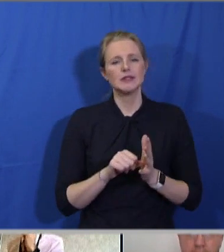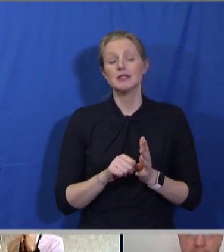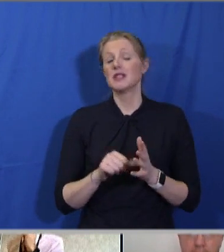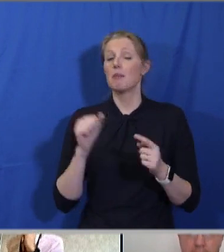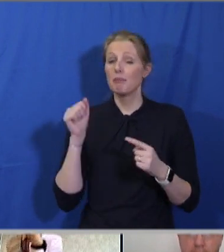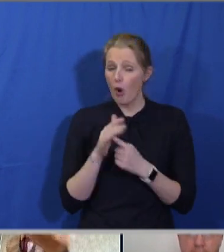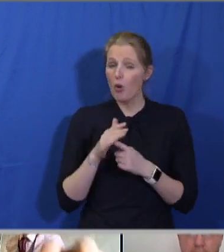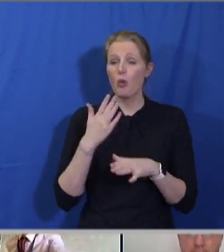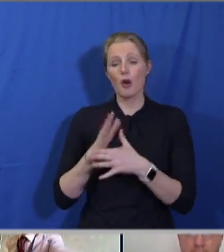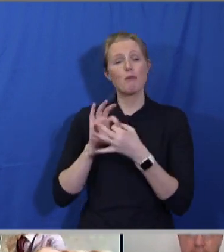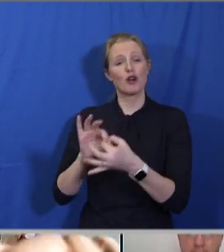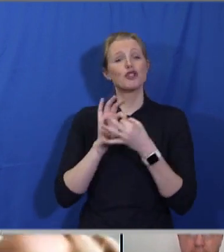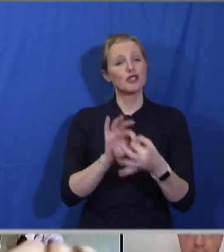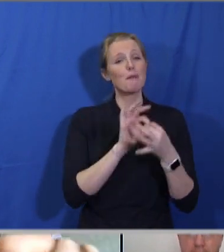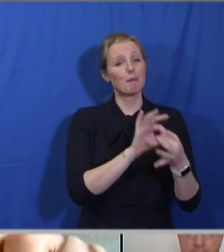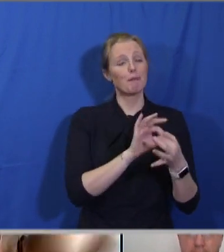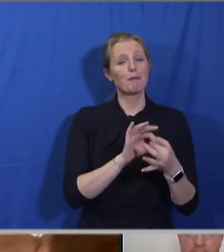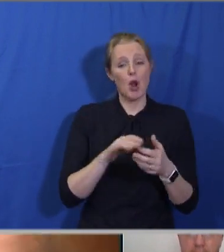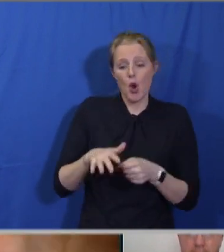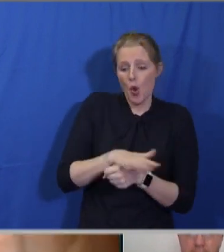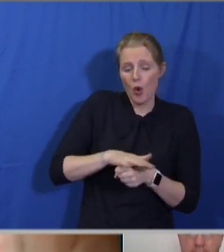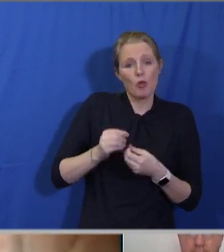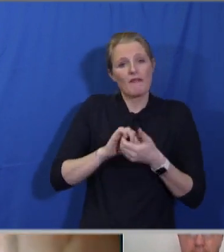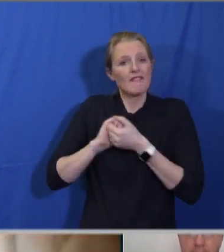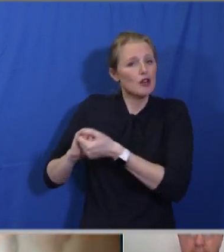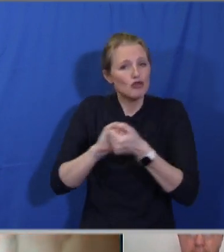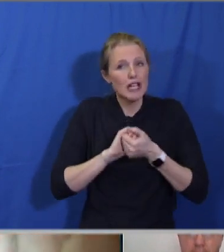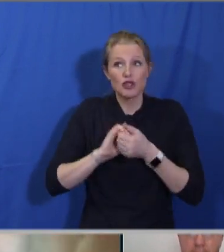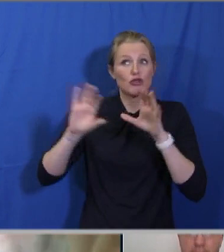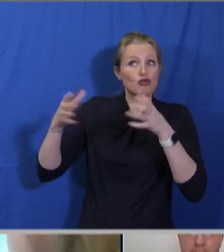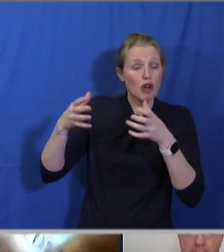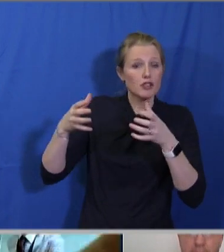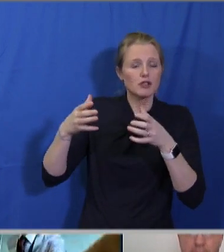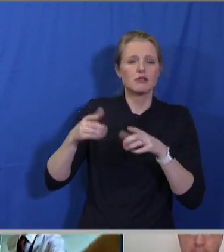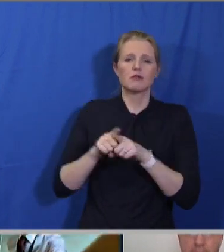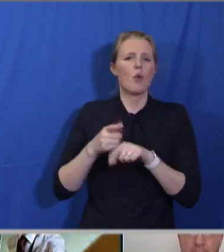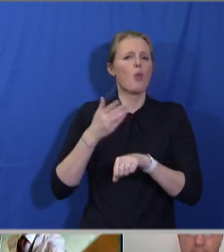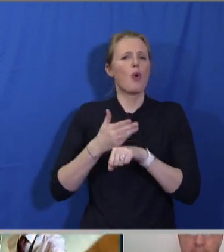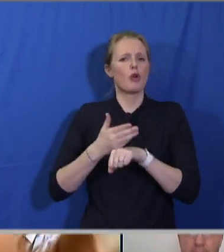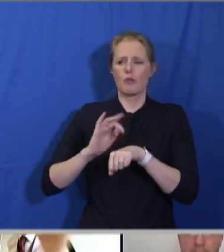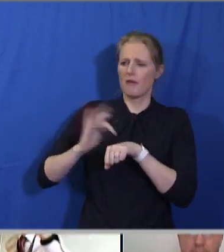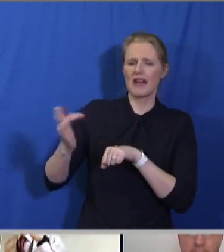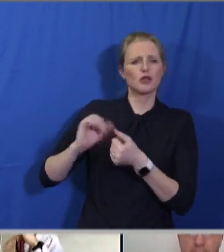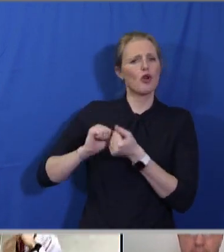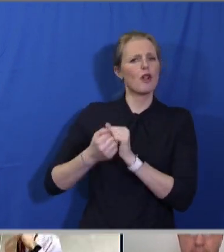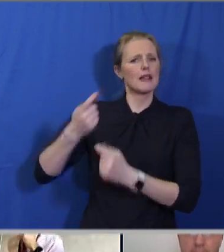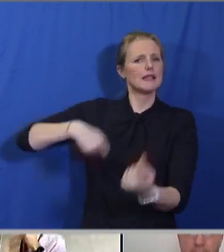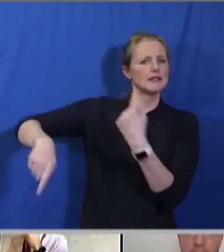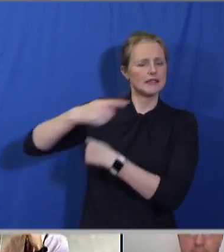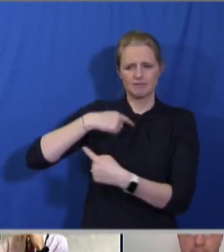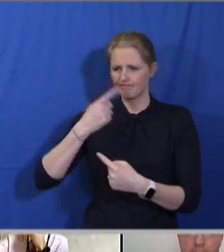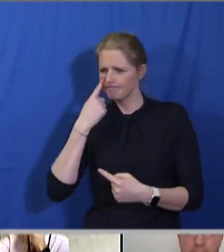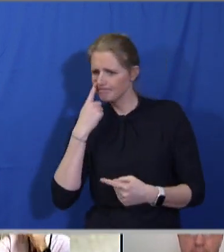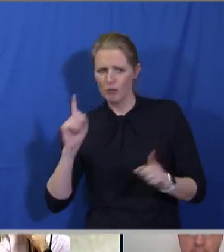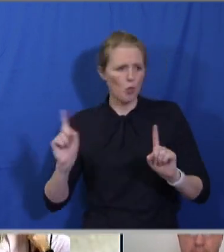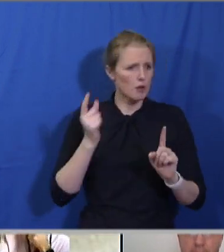That's working in partnership on a local level with federations and trusts, and also with our professional colleagues to see what scope we have